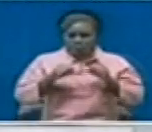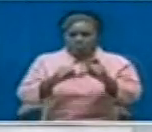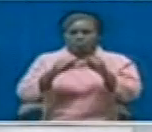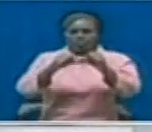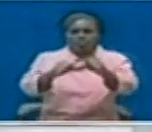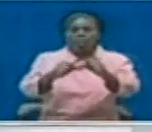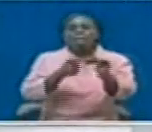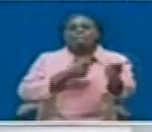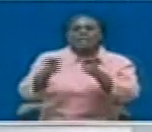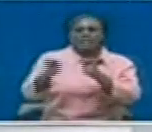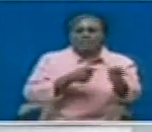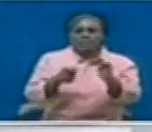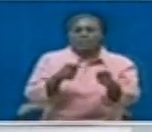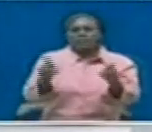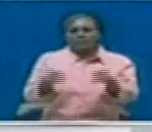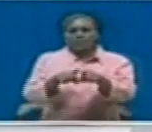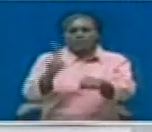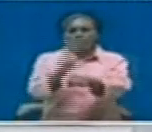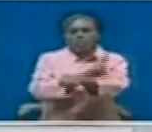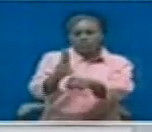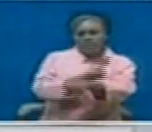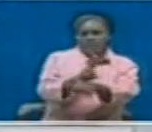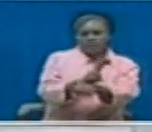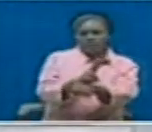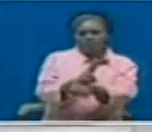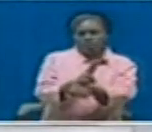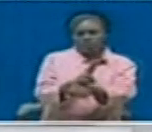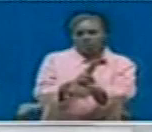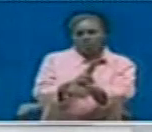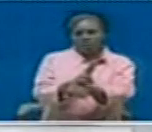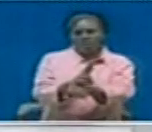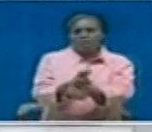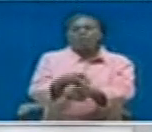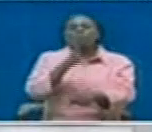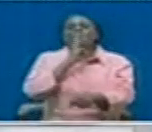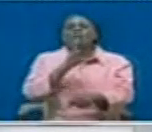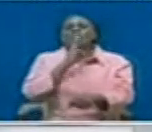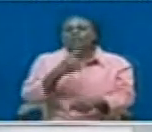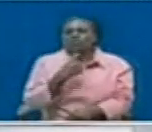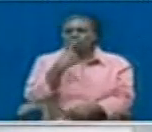sustainable management and utilization of the Lake Turkana